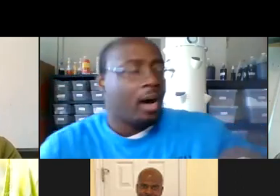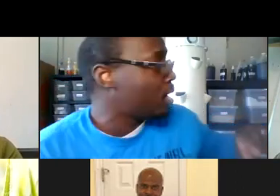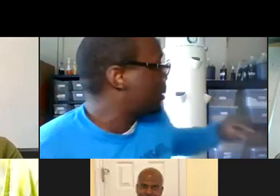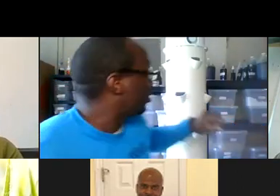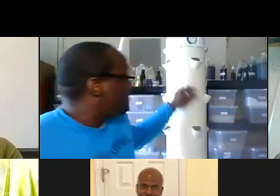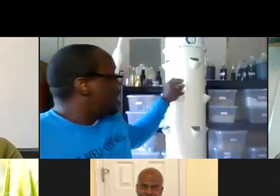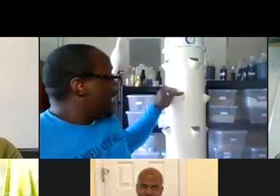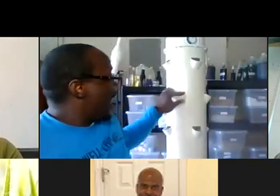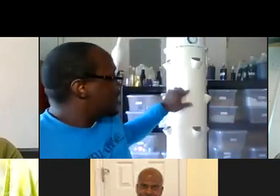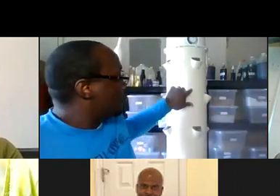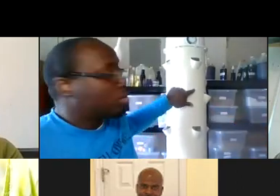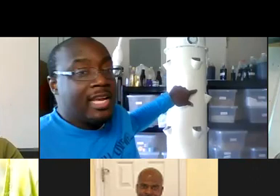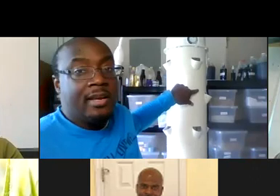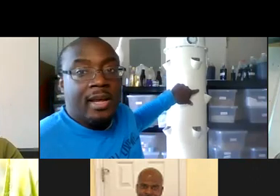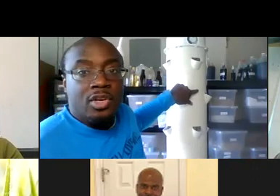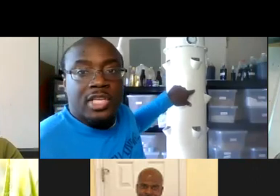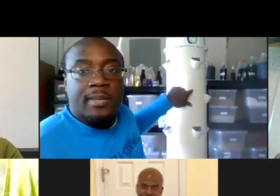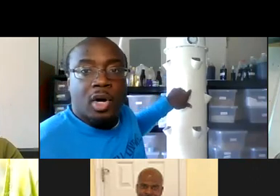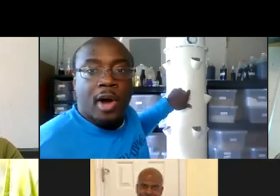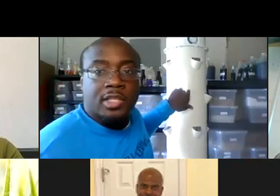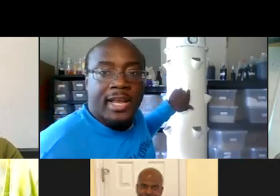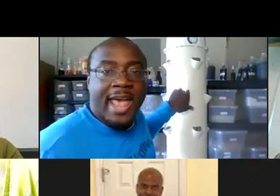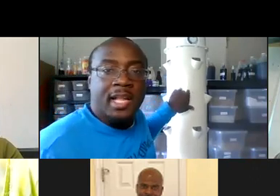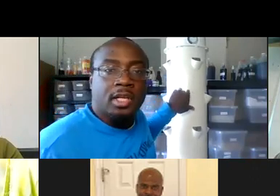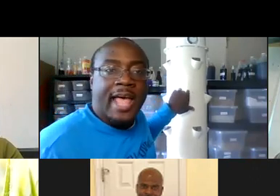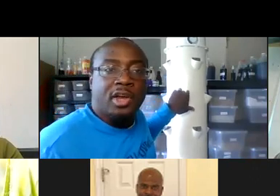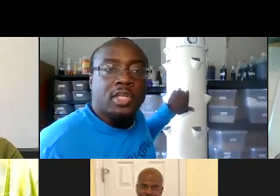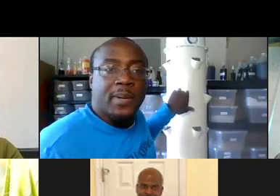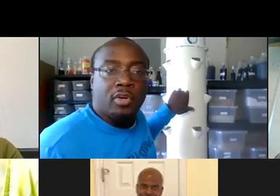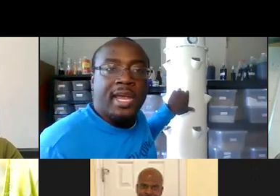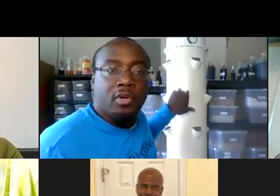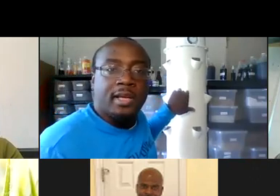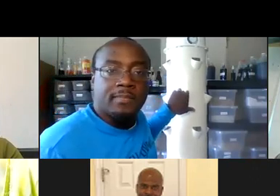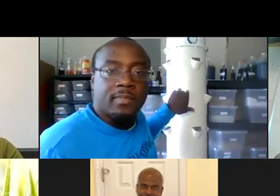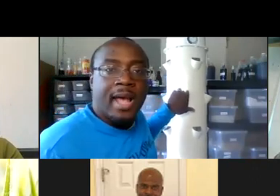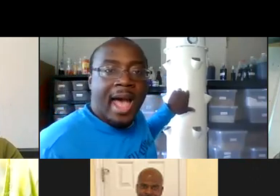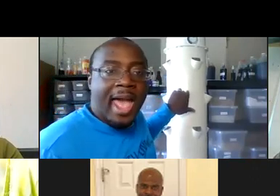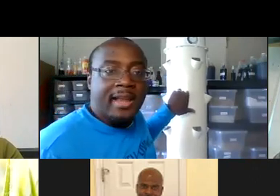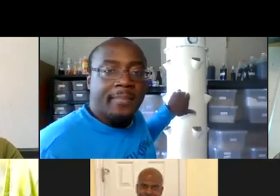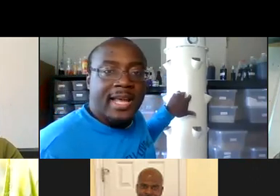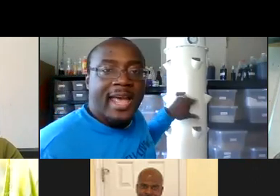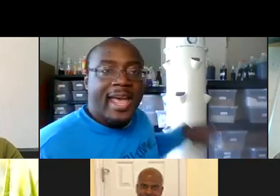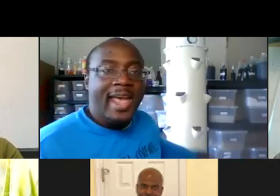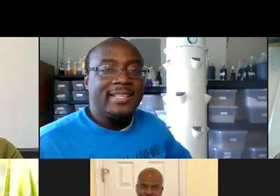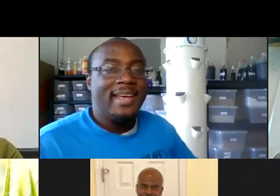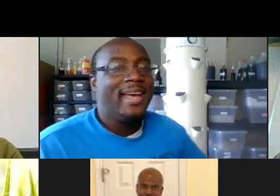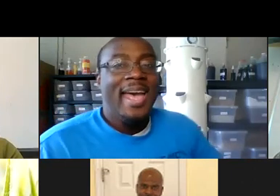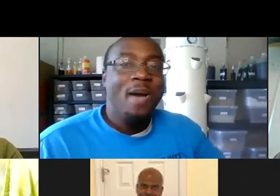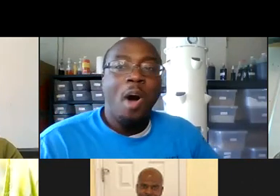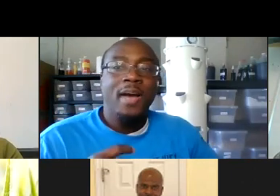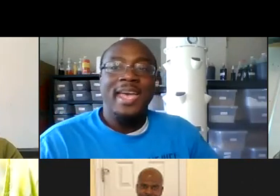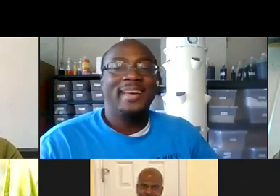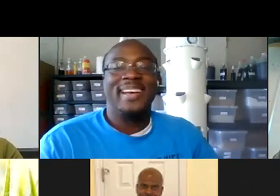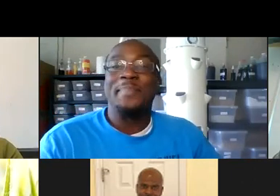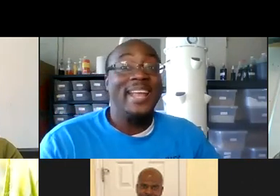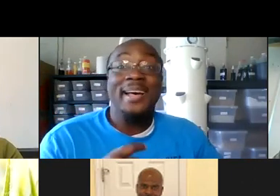loose a little bit, and so you see some crust on here, and it looks like Krispy Kreme crust. And I'm telling you,